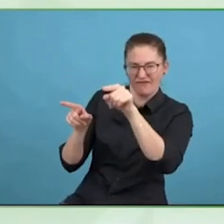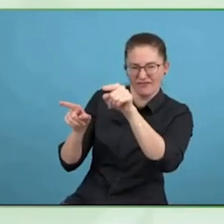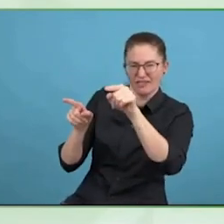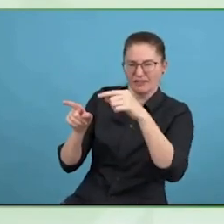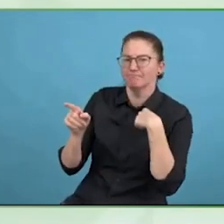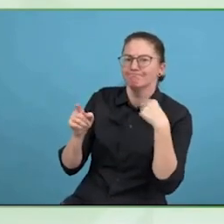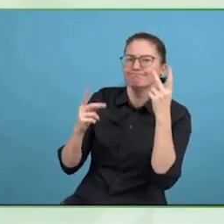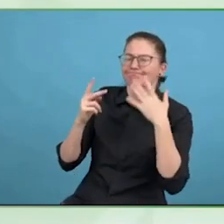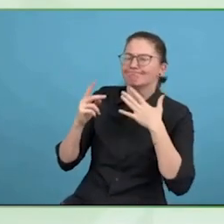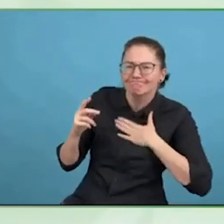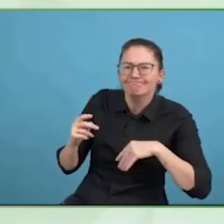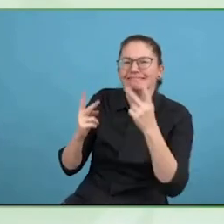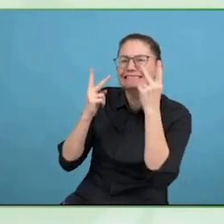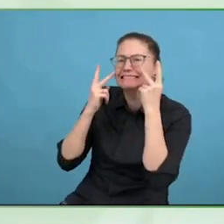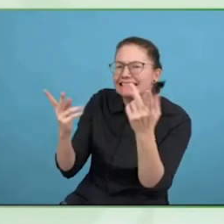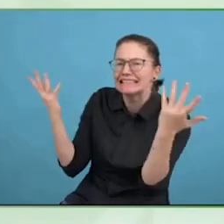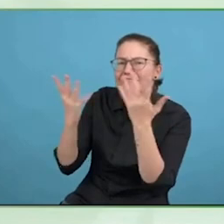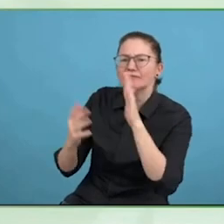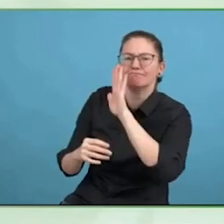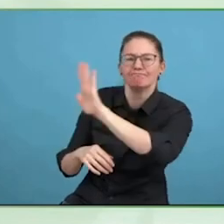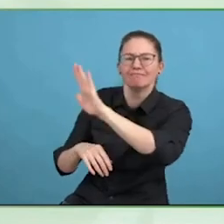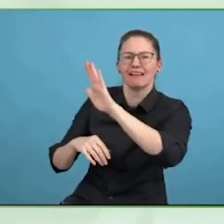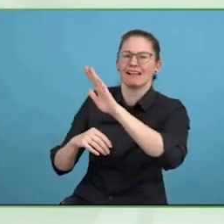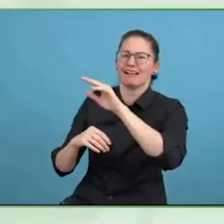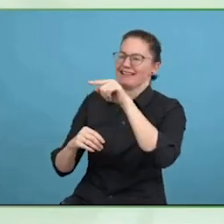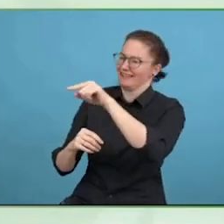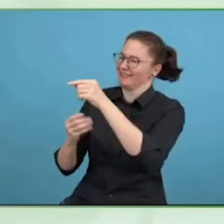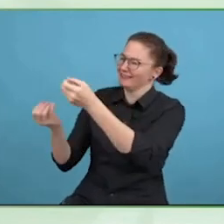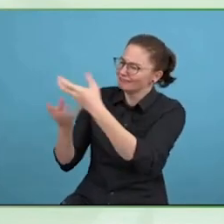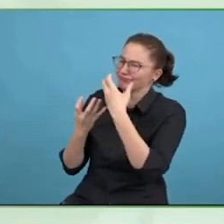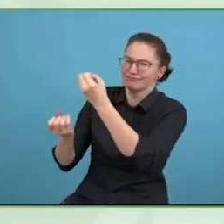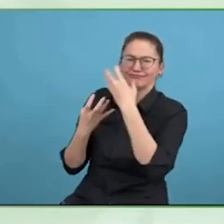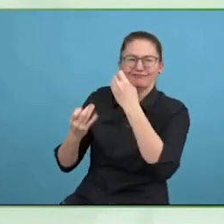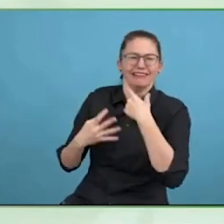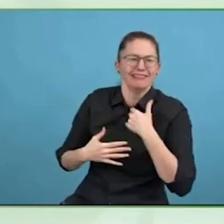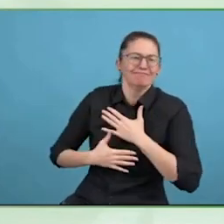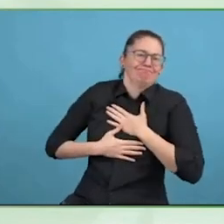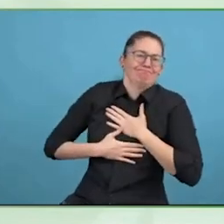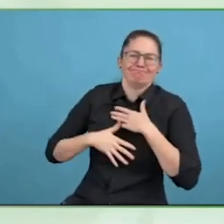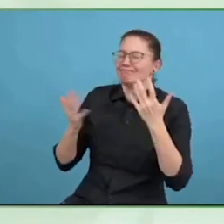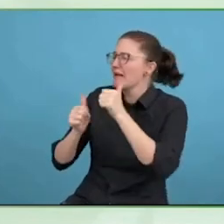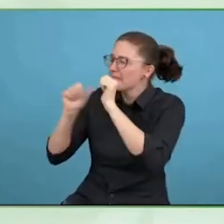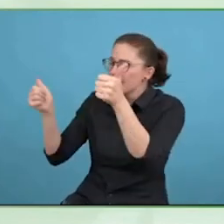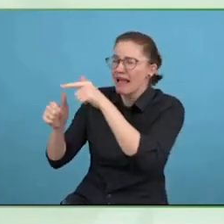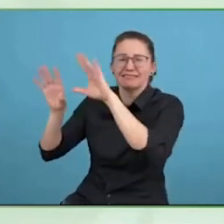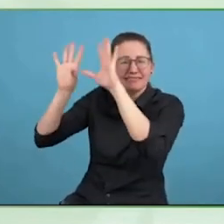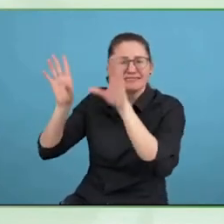Thank you very much. It's been a pleasure. Thank you for having me here. The pleasure's been mine.